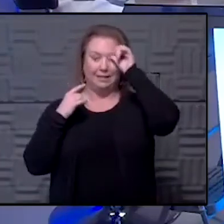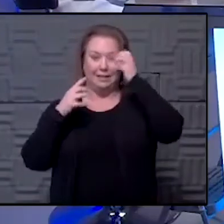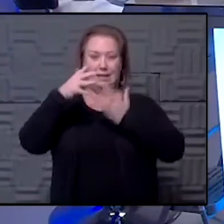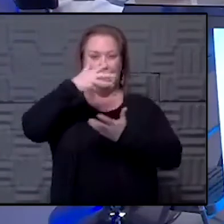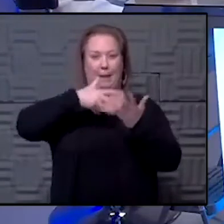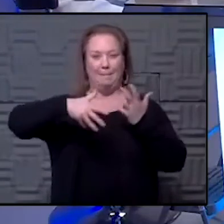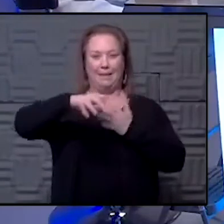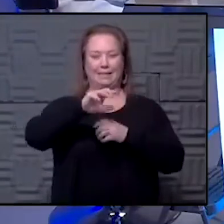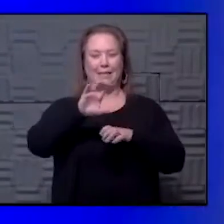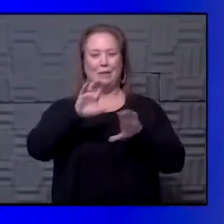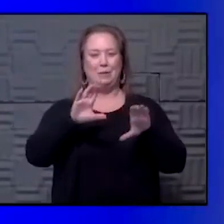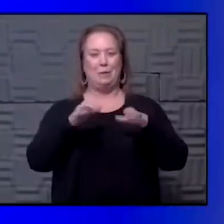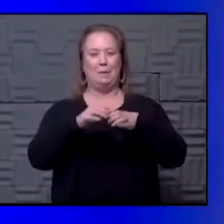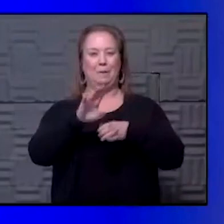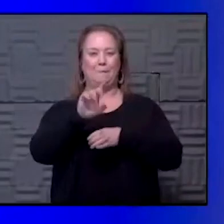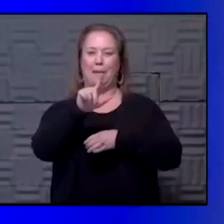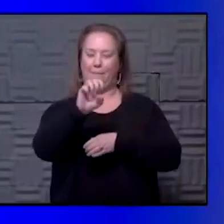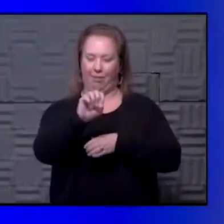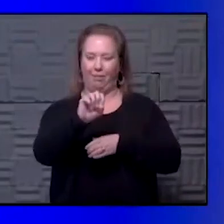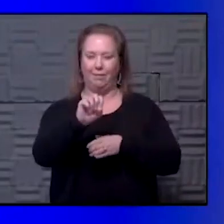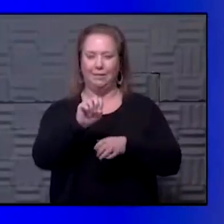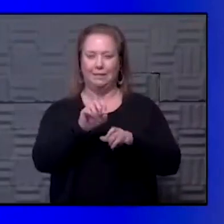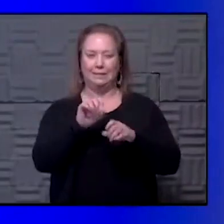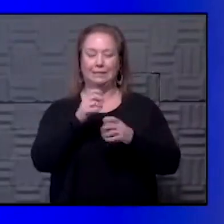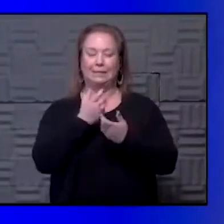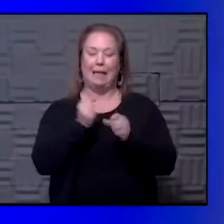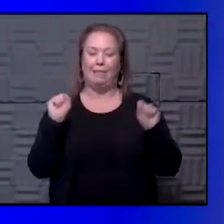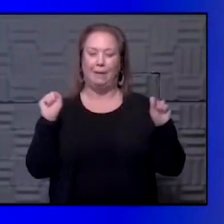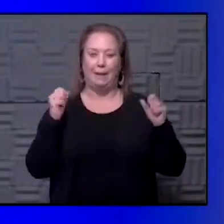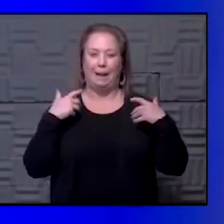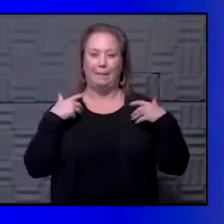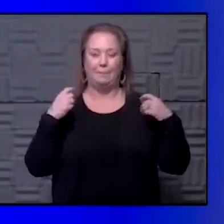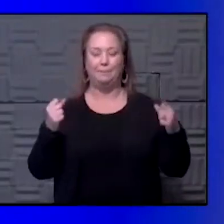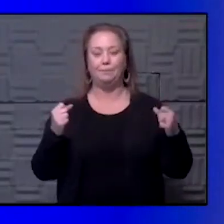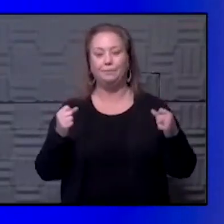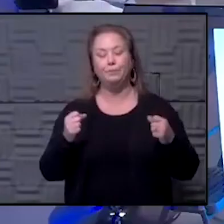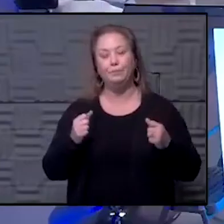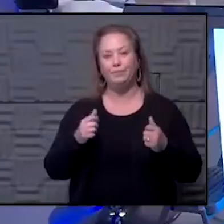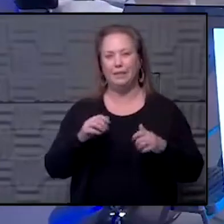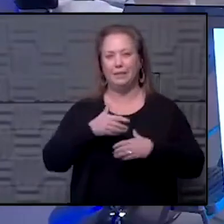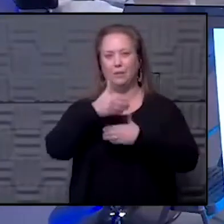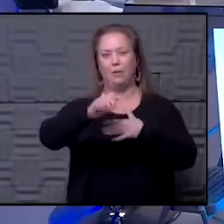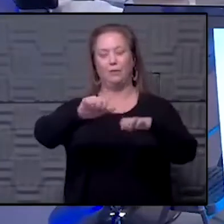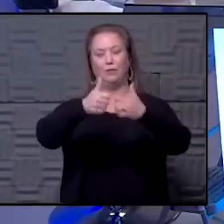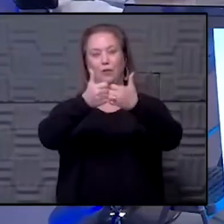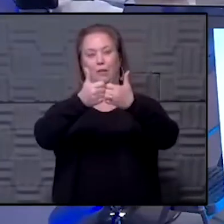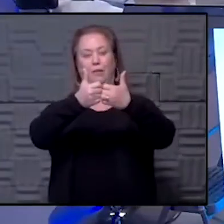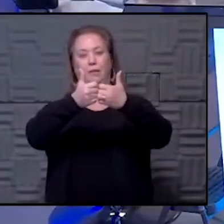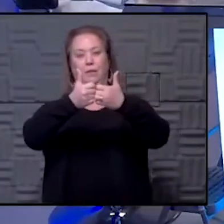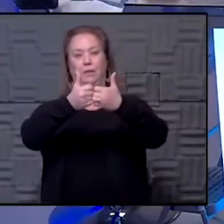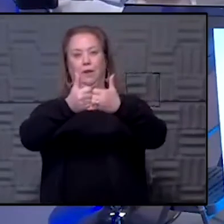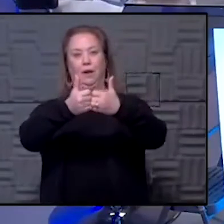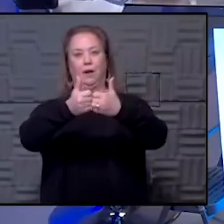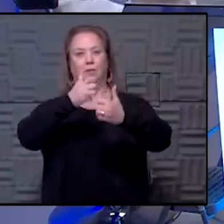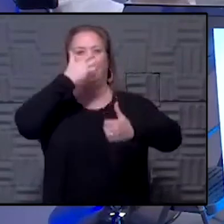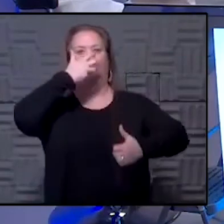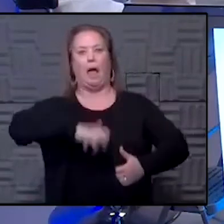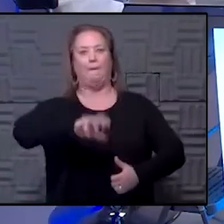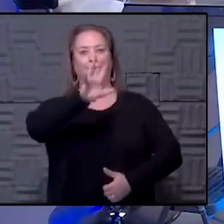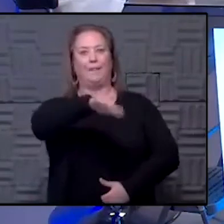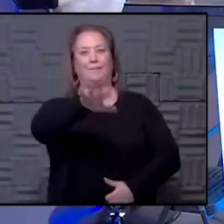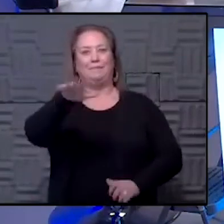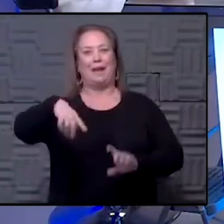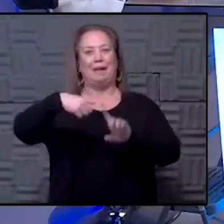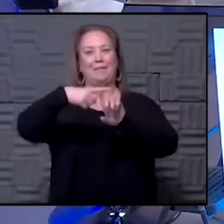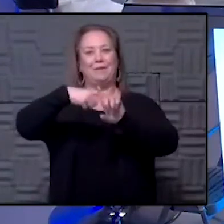your bubble, I was going to say, and do that and stay healthy. You know, that is our next big challenge because next week it's going to get up to a roasty 55